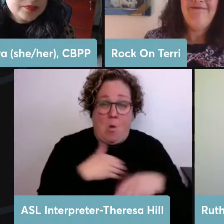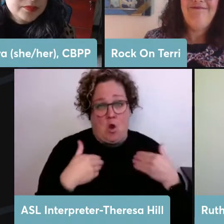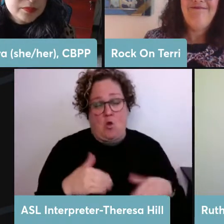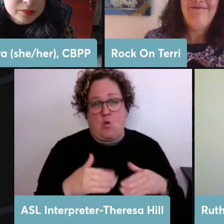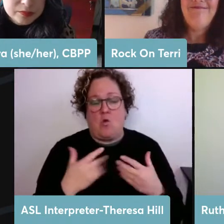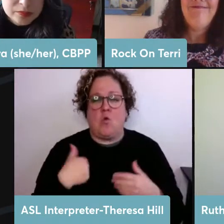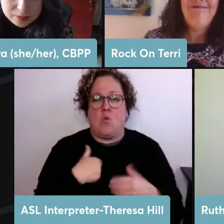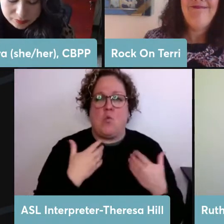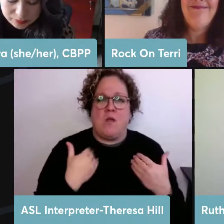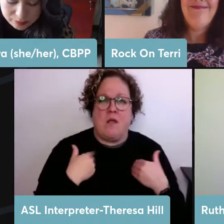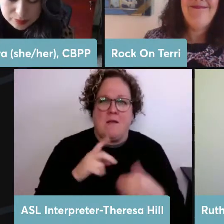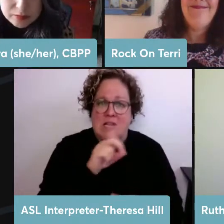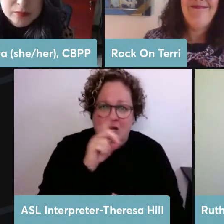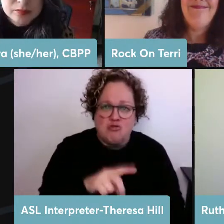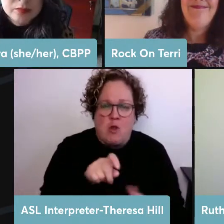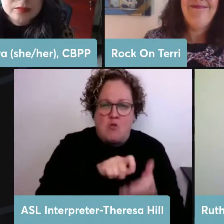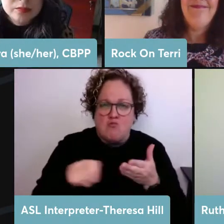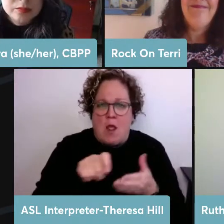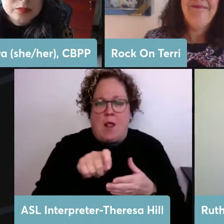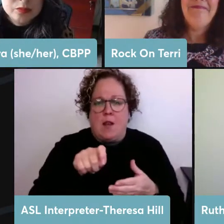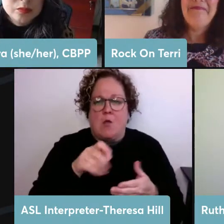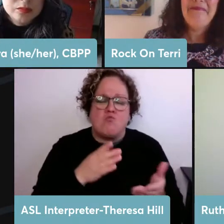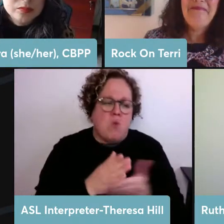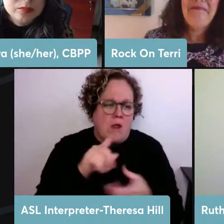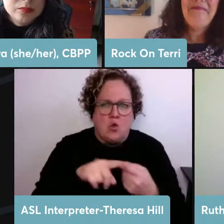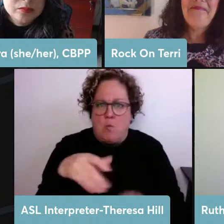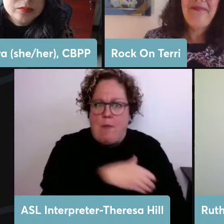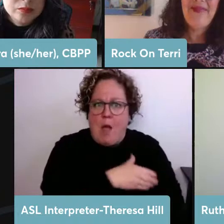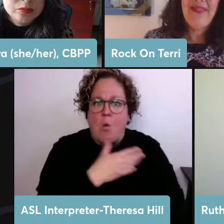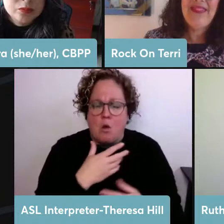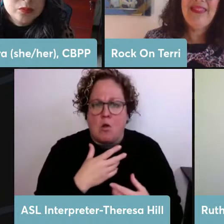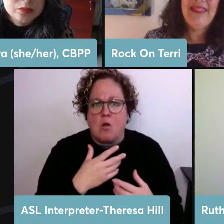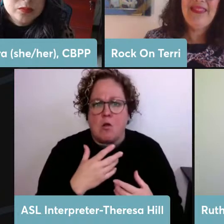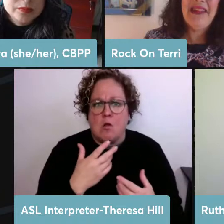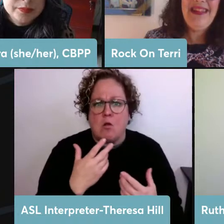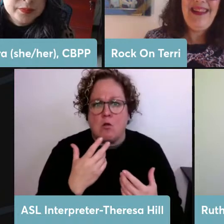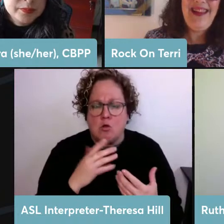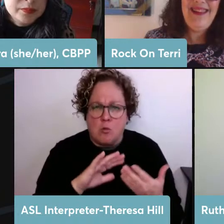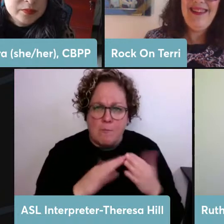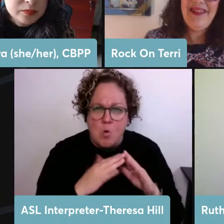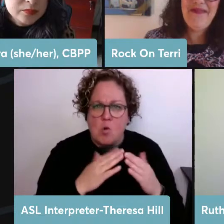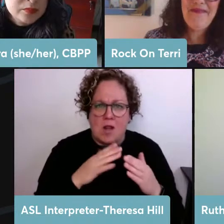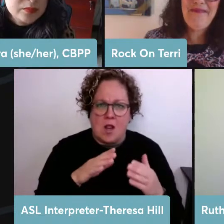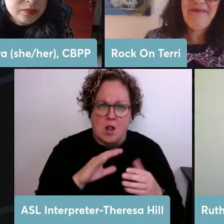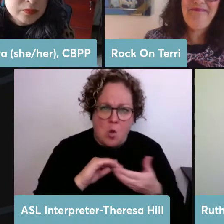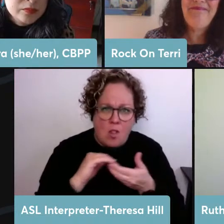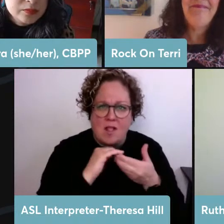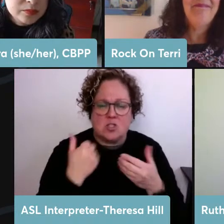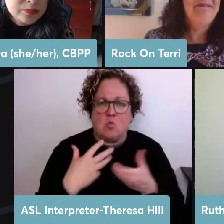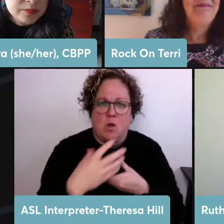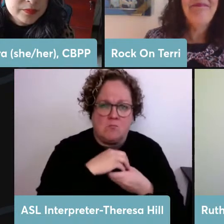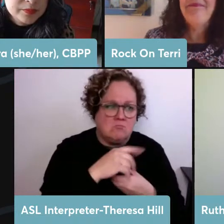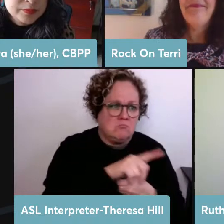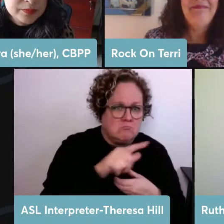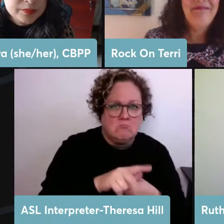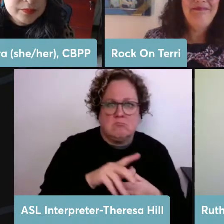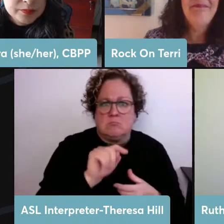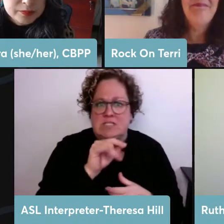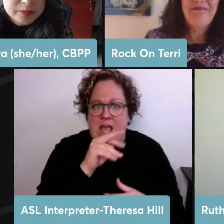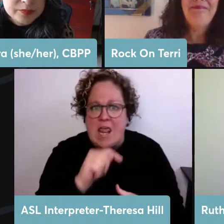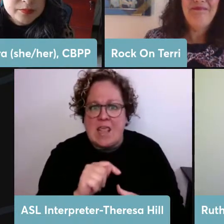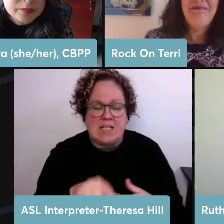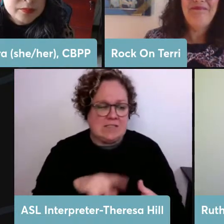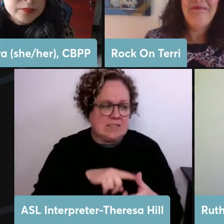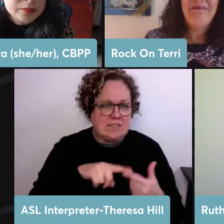Counsel Coalition. And recently we worked with community members, tenants, landlords,